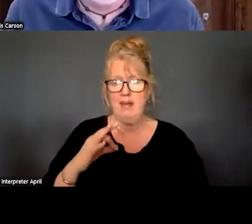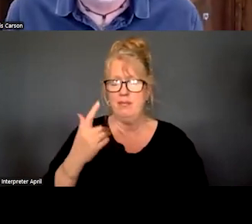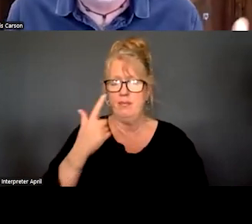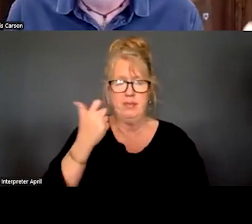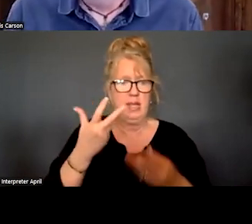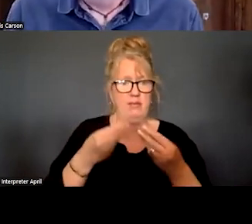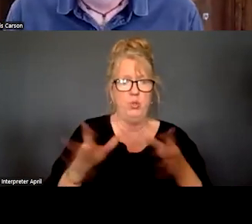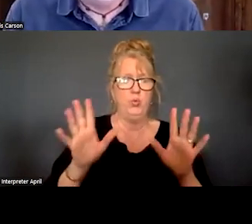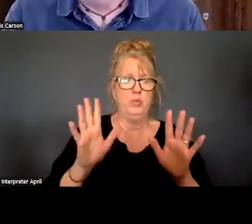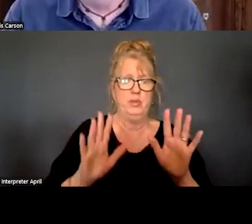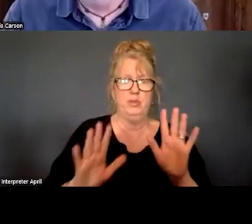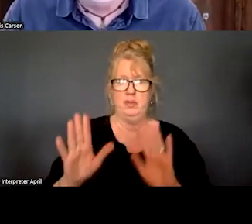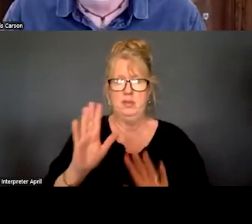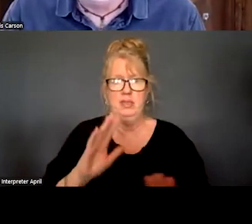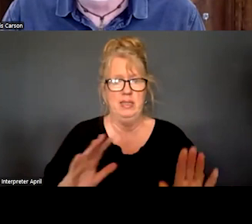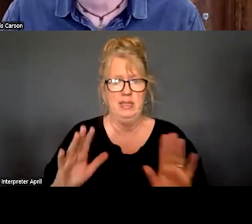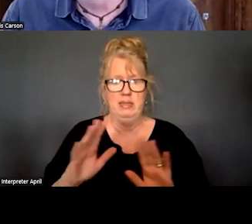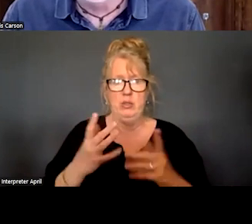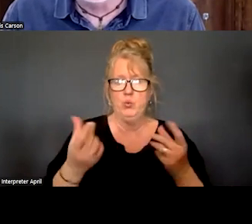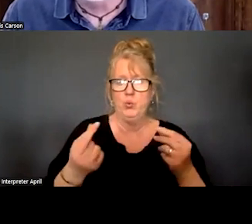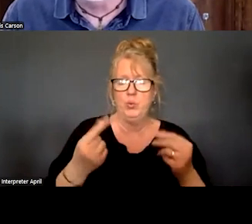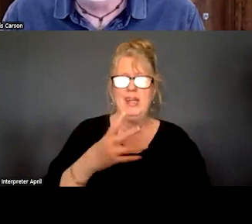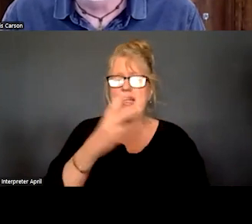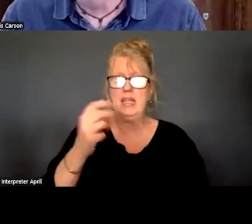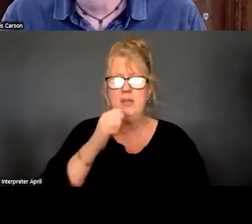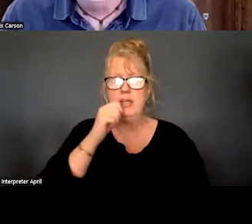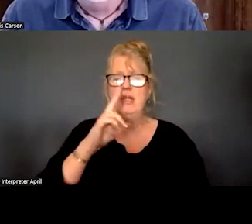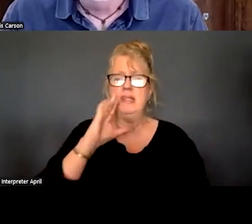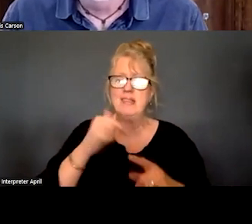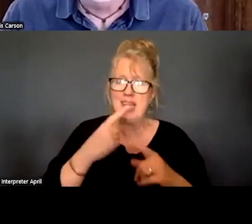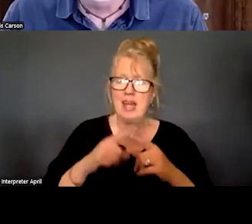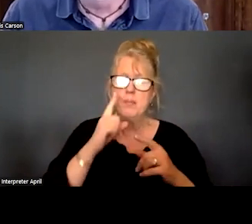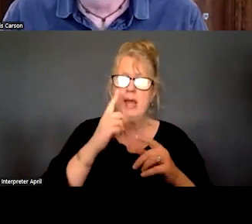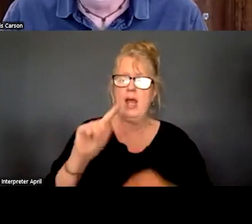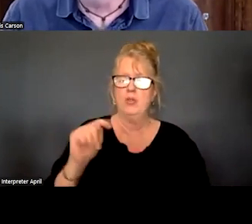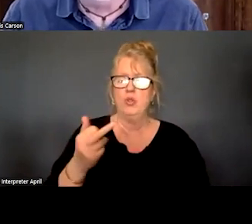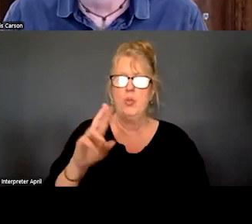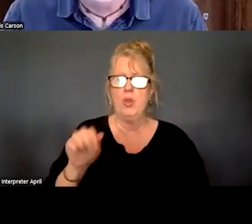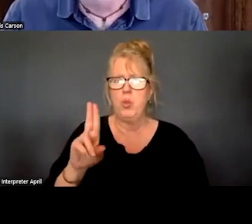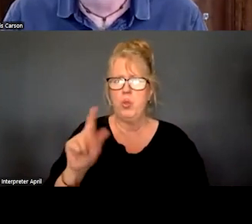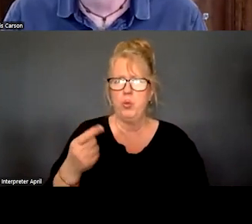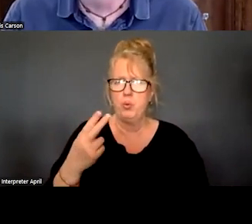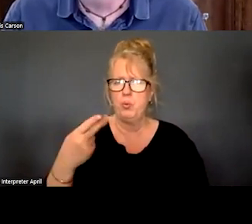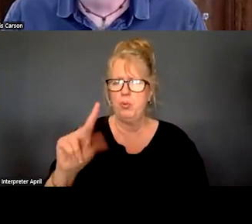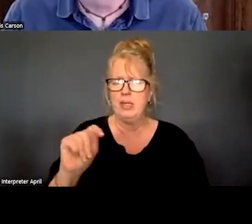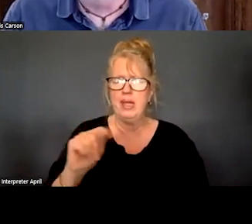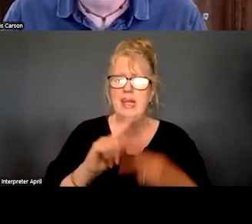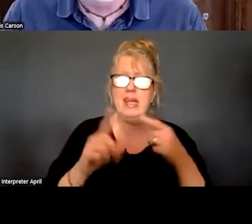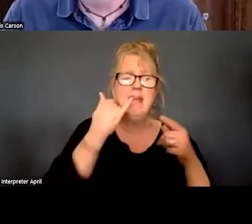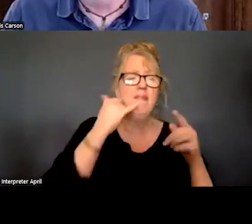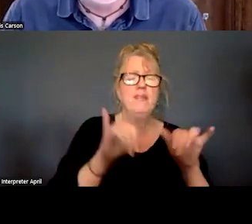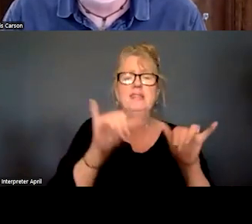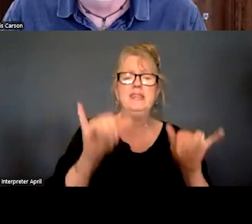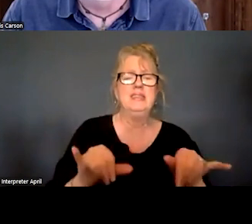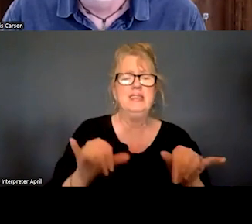of the game and don't realize it's about throughput, then things bog down. And if the system ever